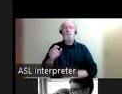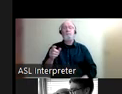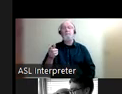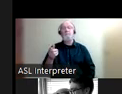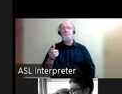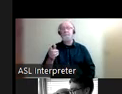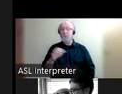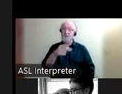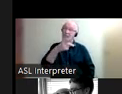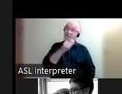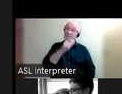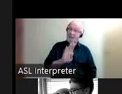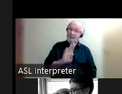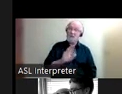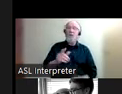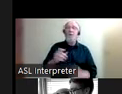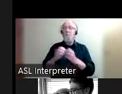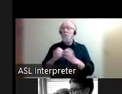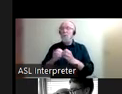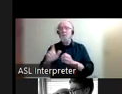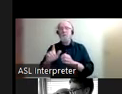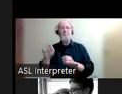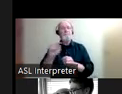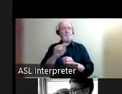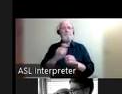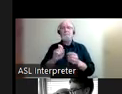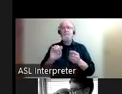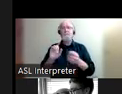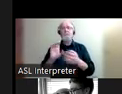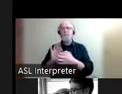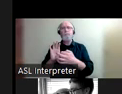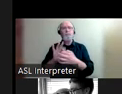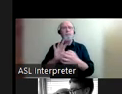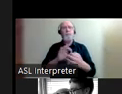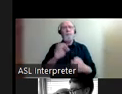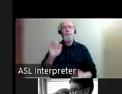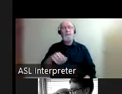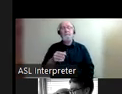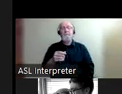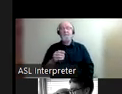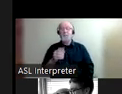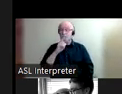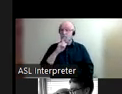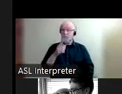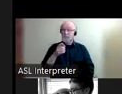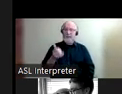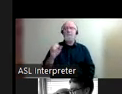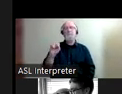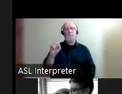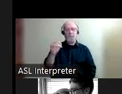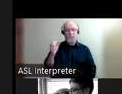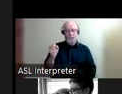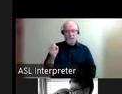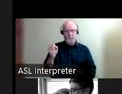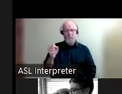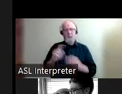as well as Port au Basque. So more and more libraries are starting to come on board with this now. So right now we have our St. John's Library as well